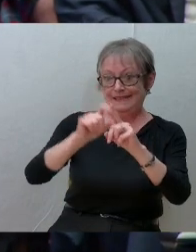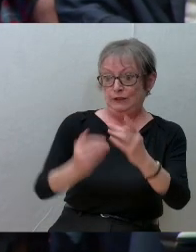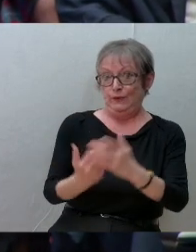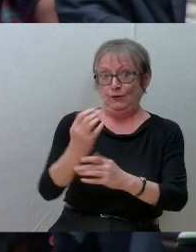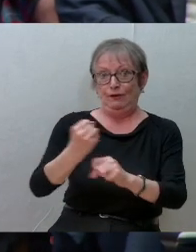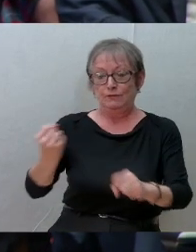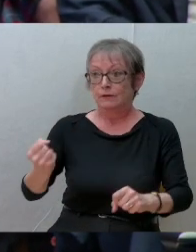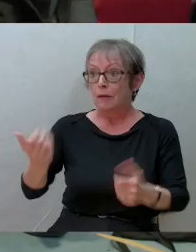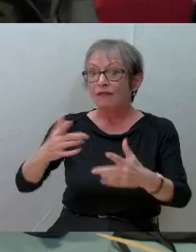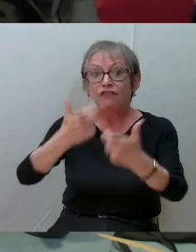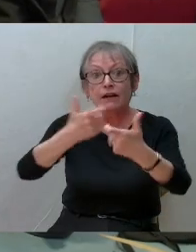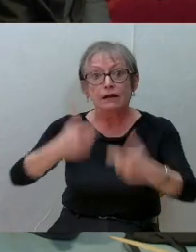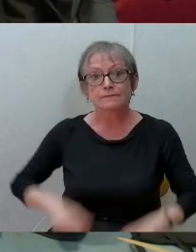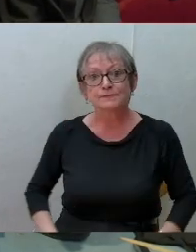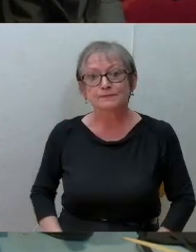Have you had fun?